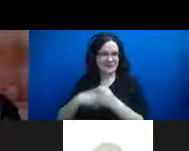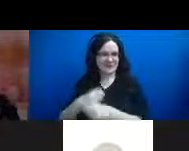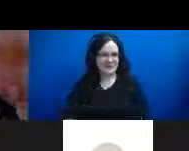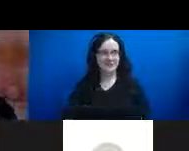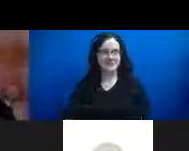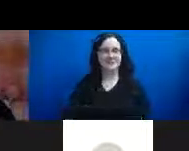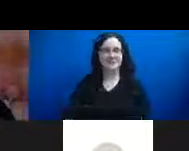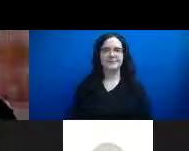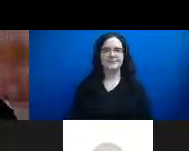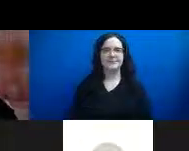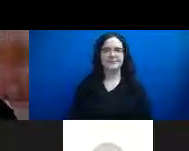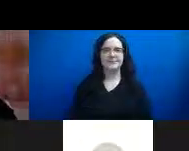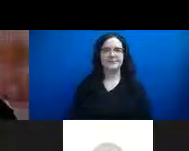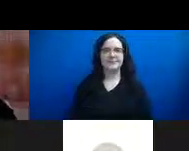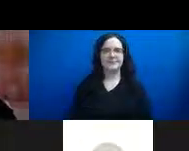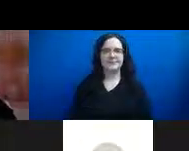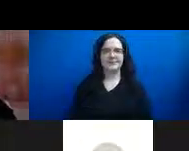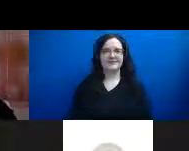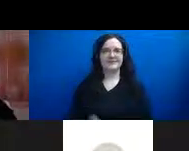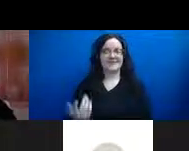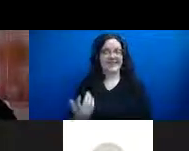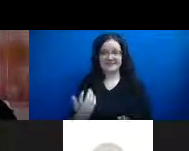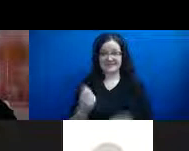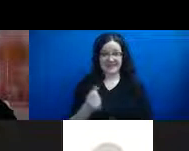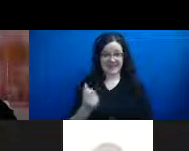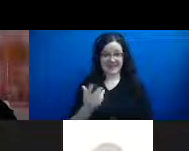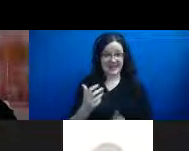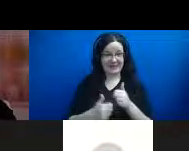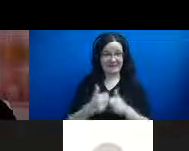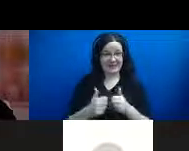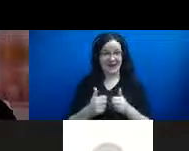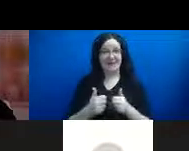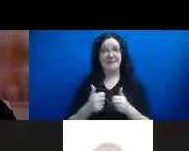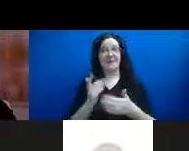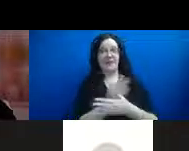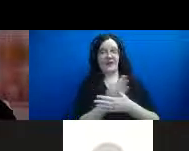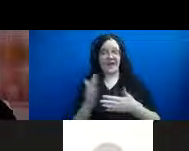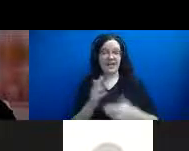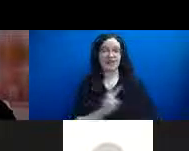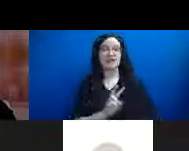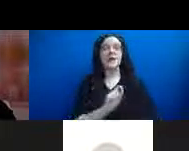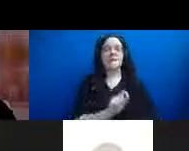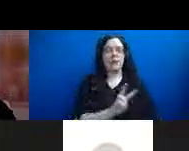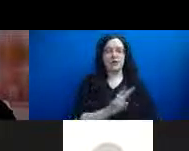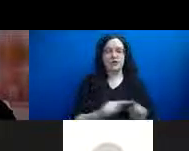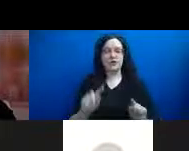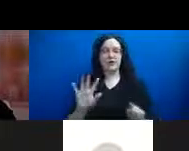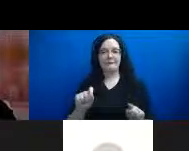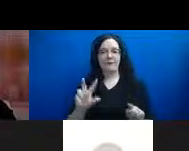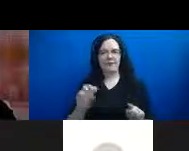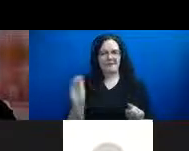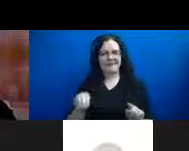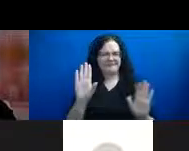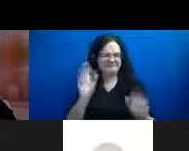And, you know, the range from gambling problems is 0.2 to 5.3%, give or take, okay?